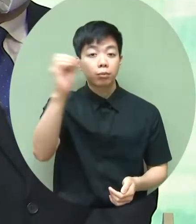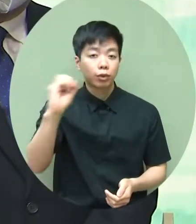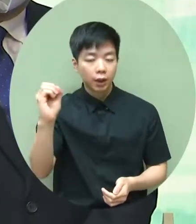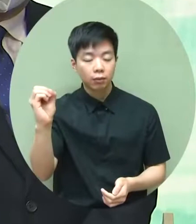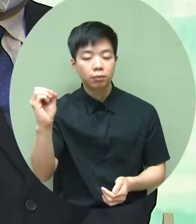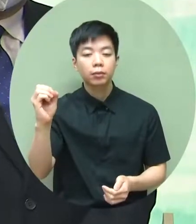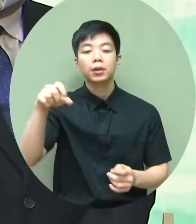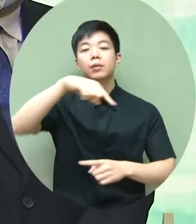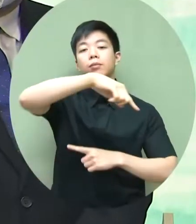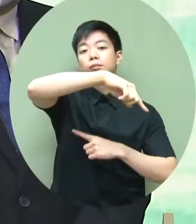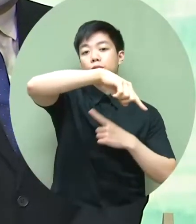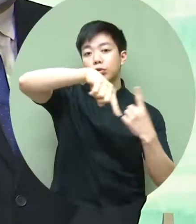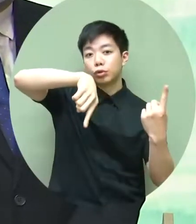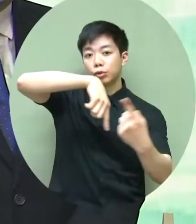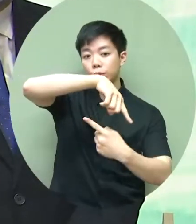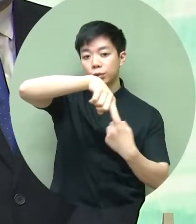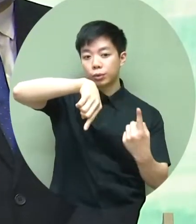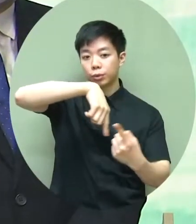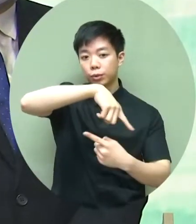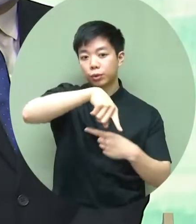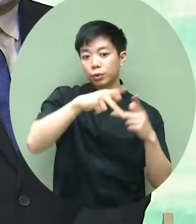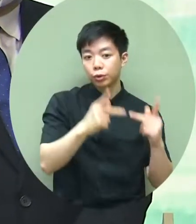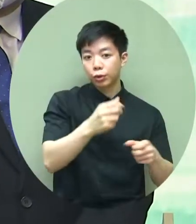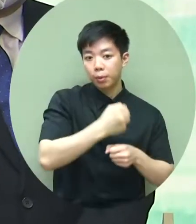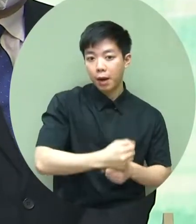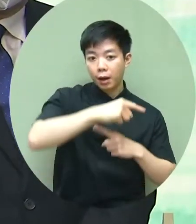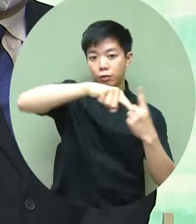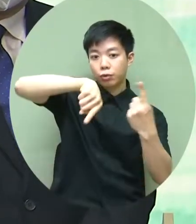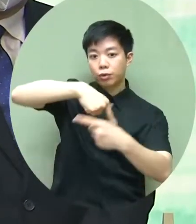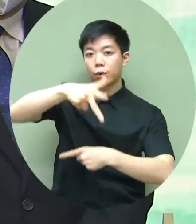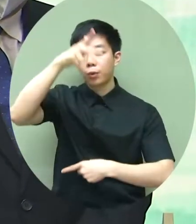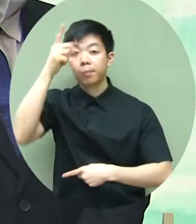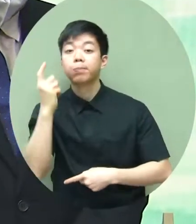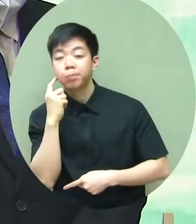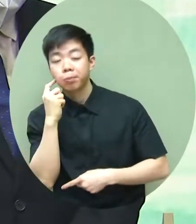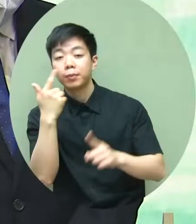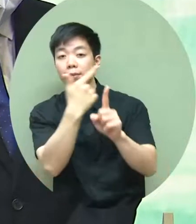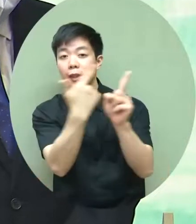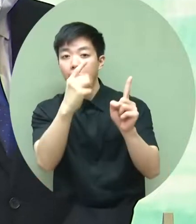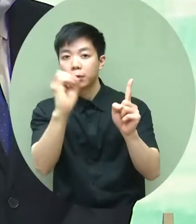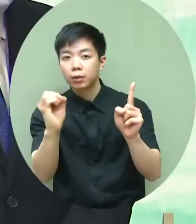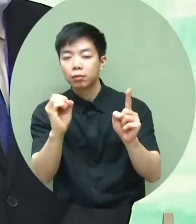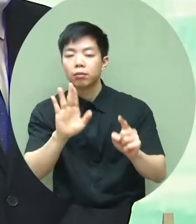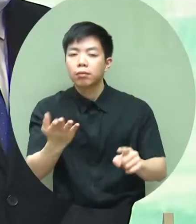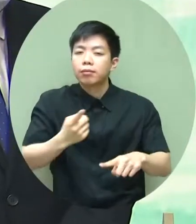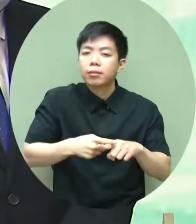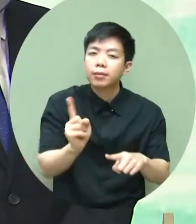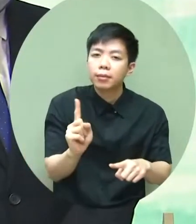be 18% of passengers who would change line. They would use the Tuen Ma line to Kwun Tong